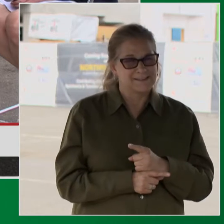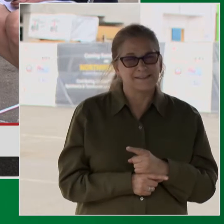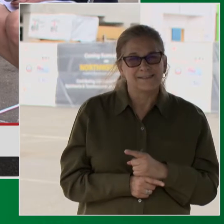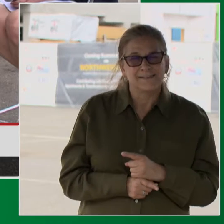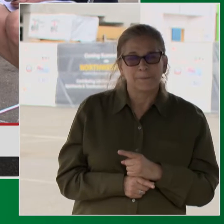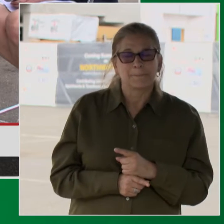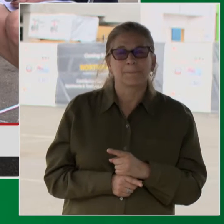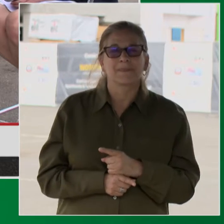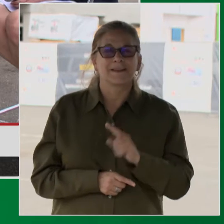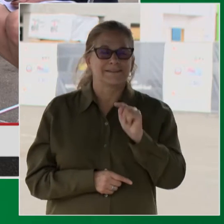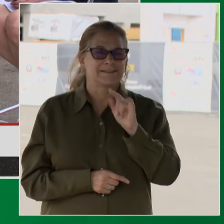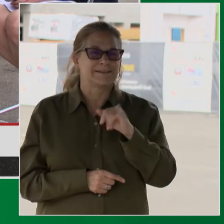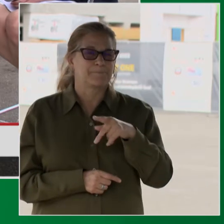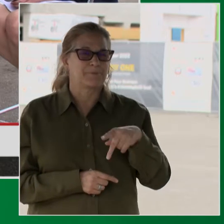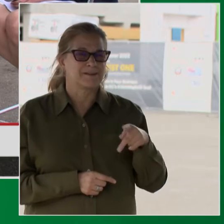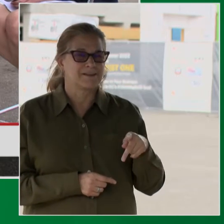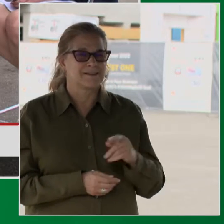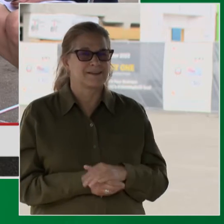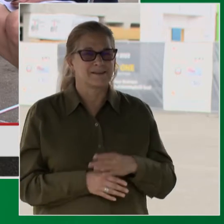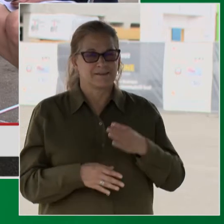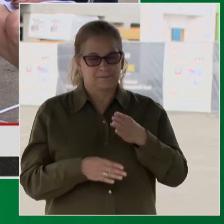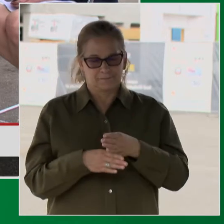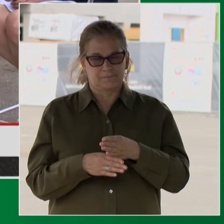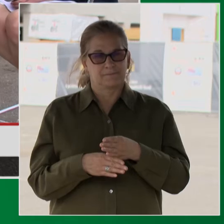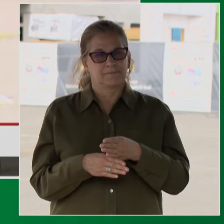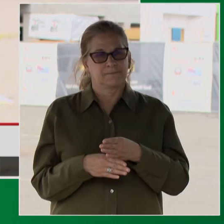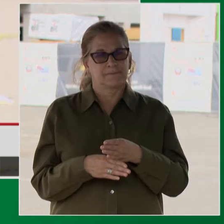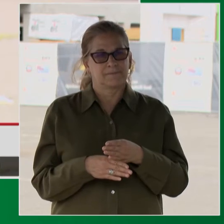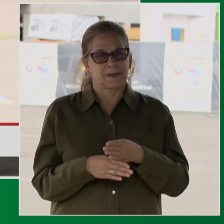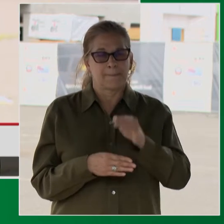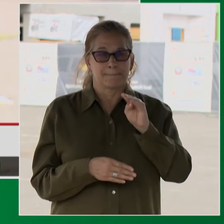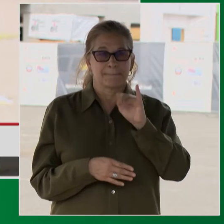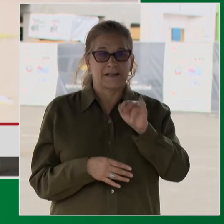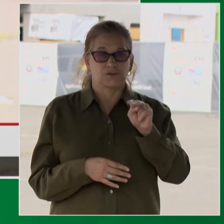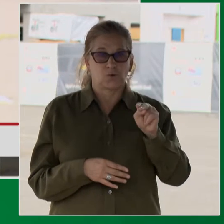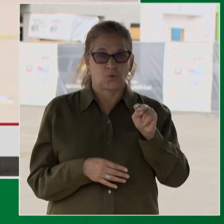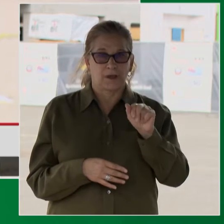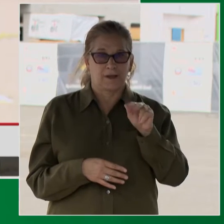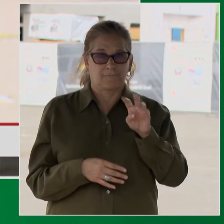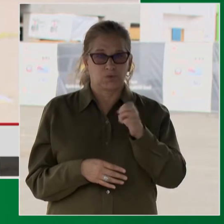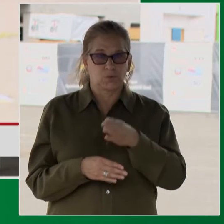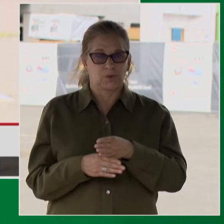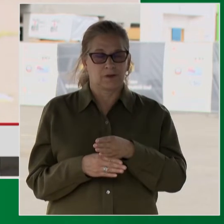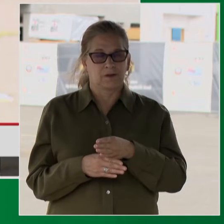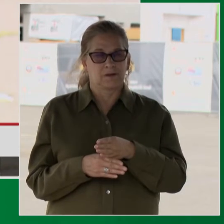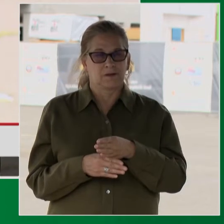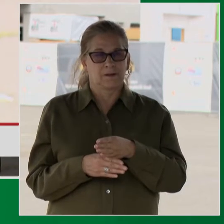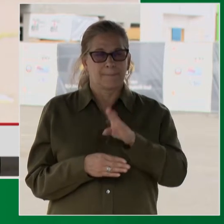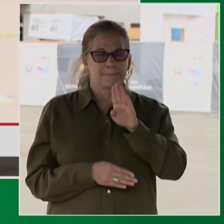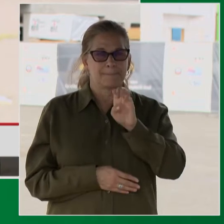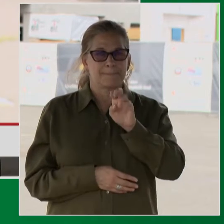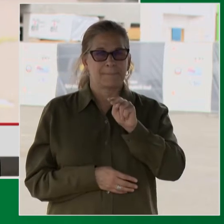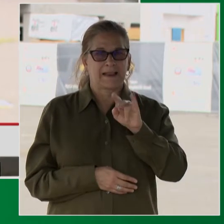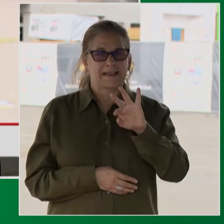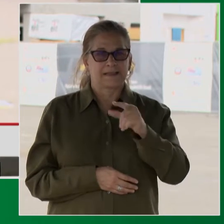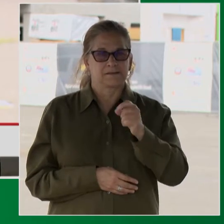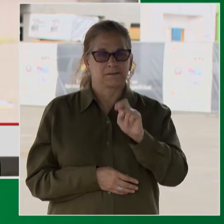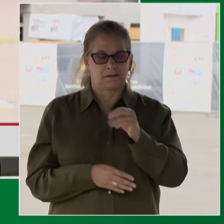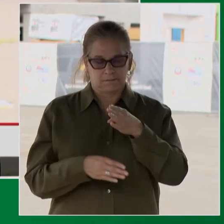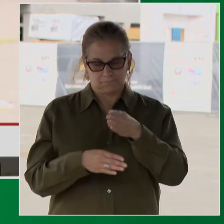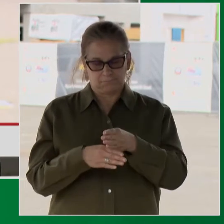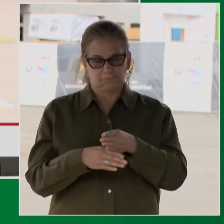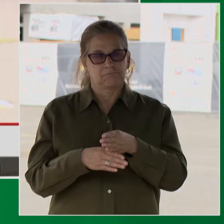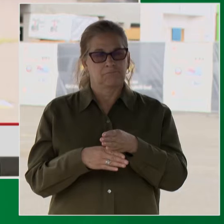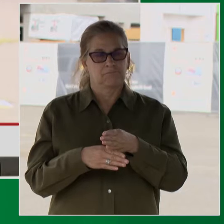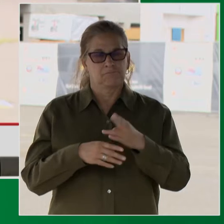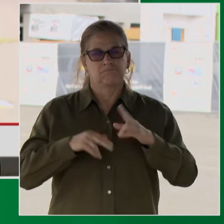and Benning? Yeah, correct. So this is on top of all of our other tools that we use. And so one of the tools that DMPED primarily uses is called a